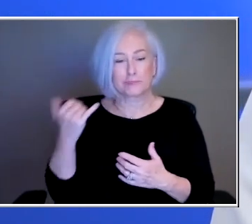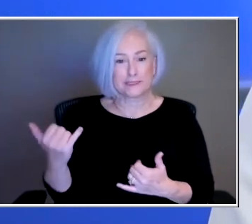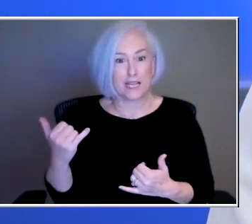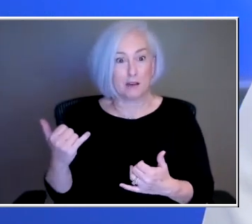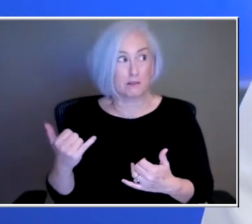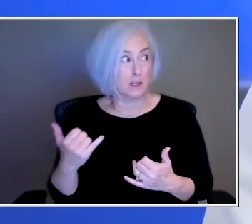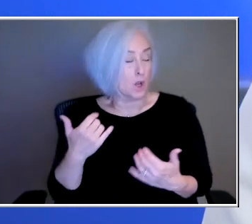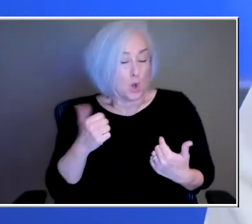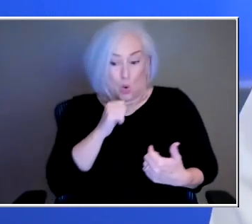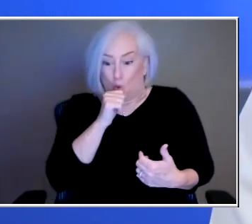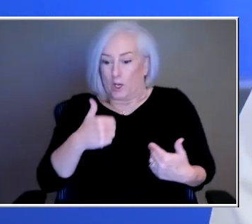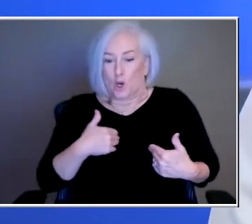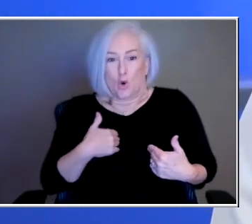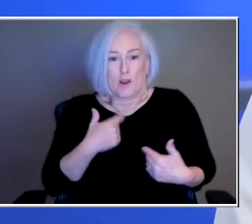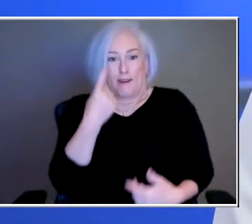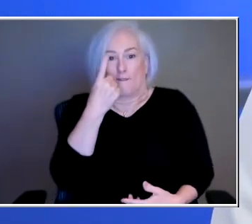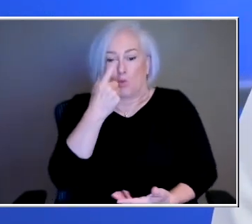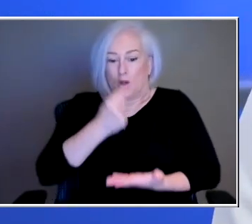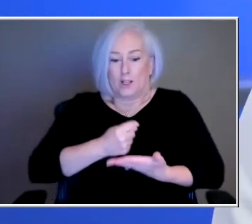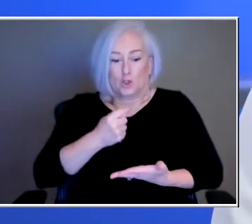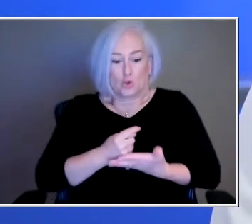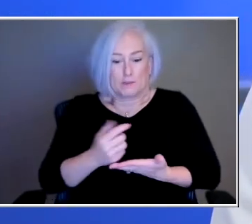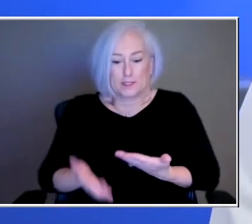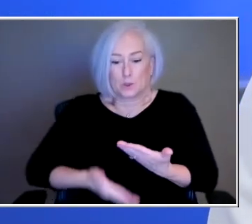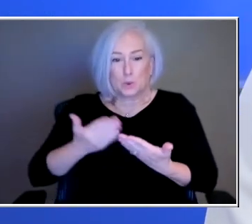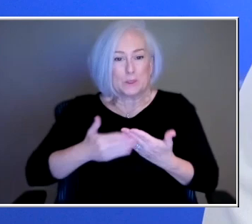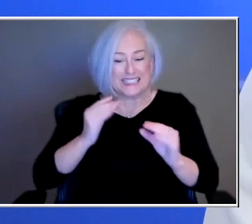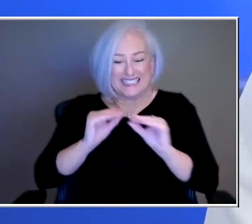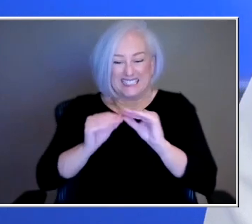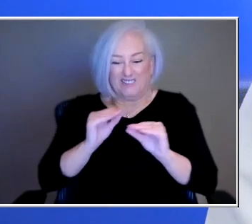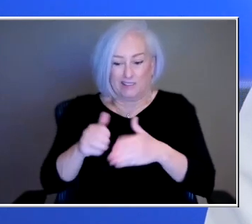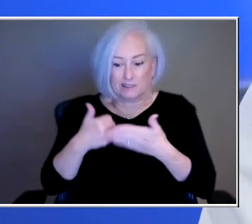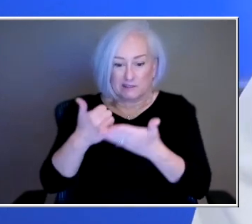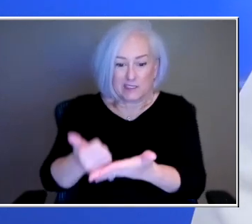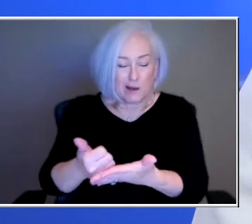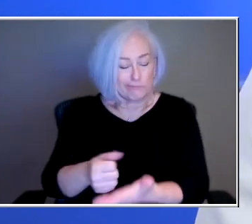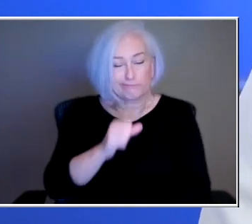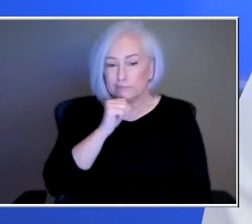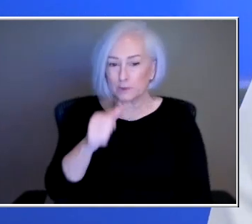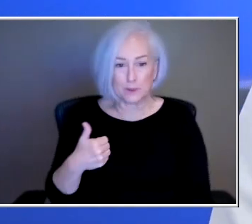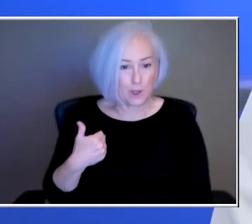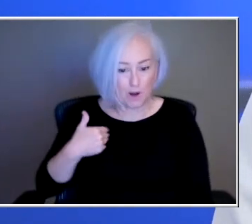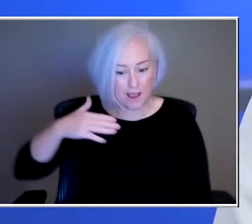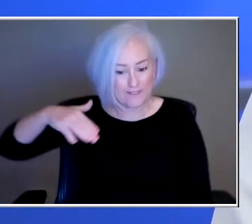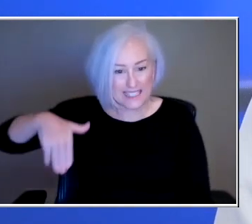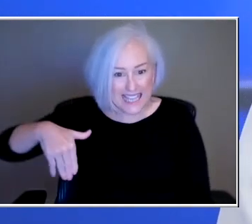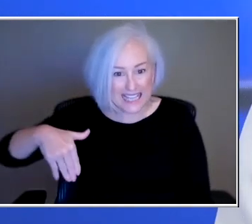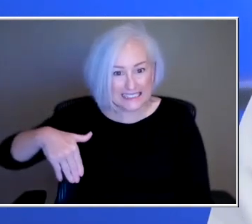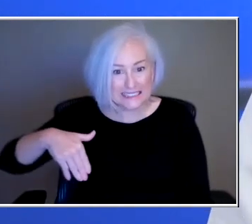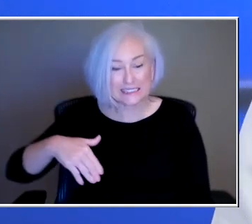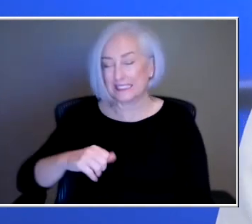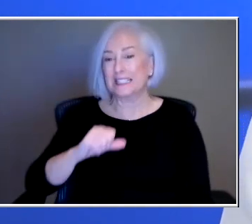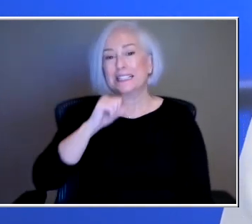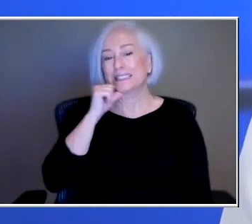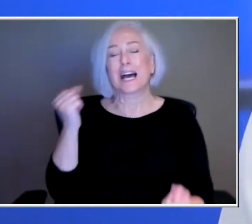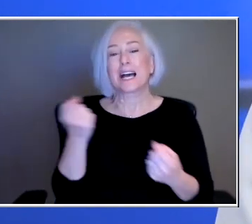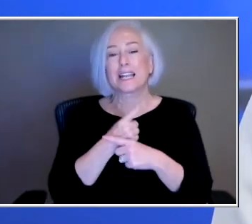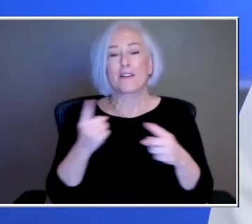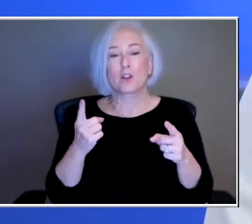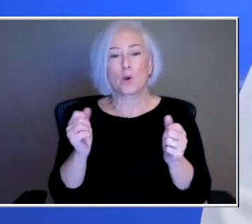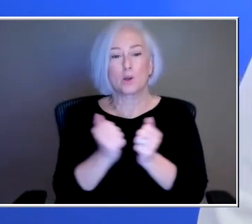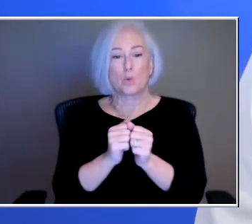or an easy fix, and part of it is that not everybody with long COVID looks the same or has the same